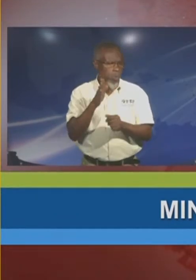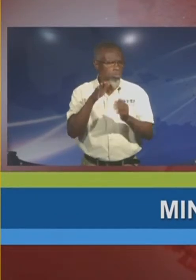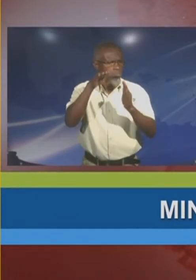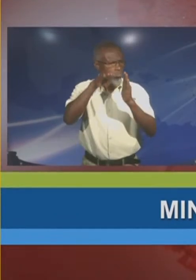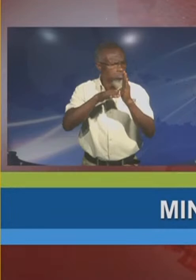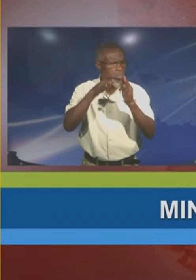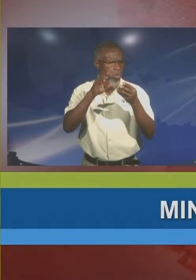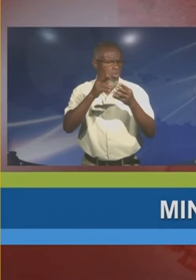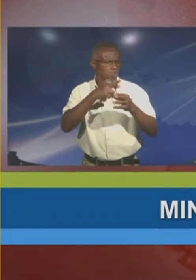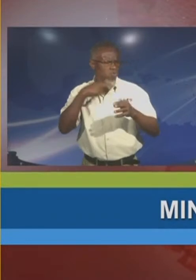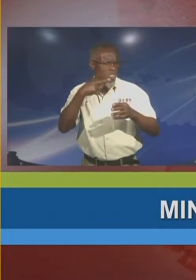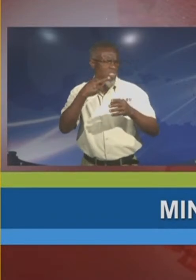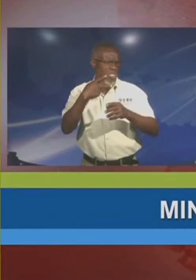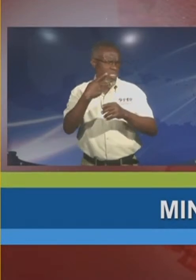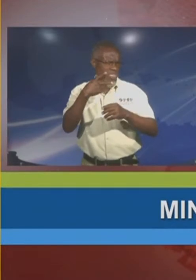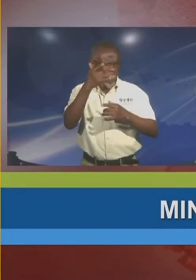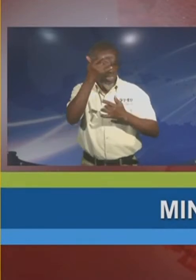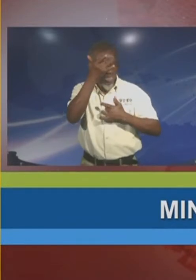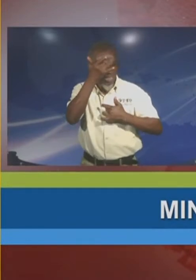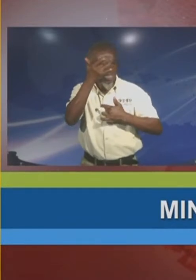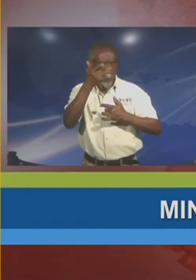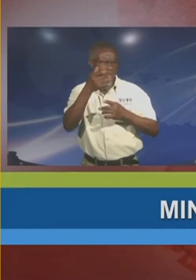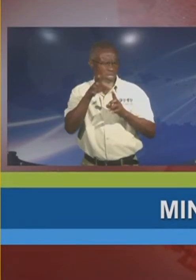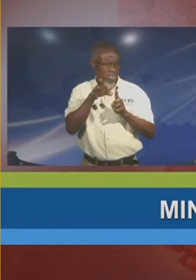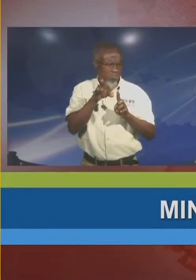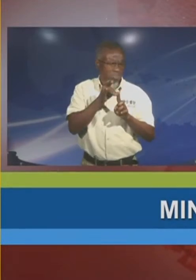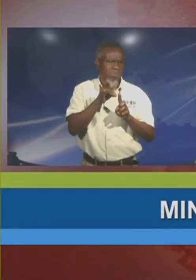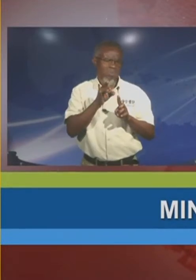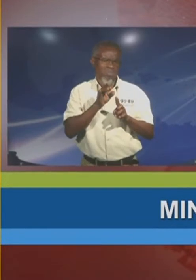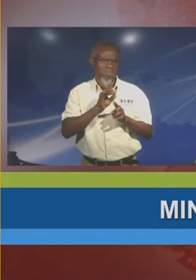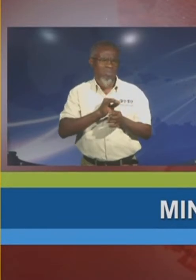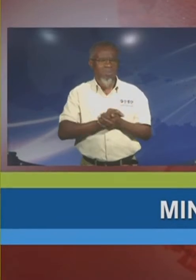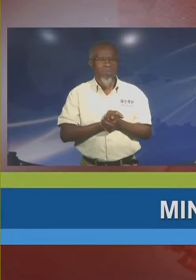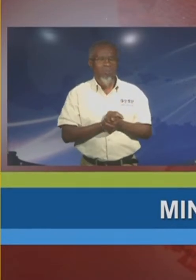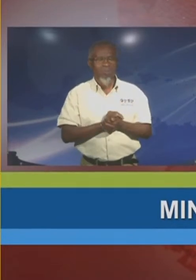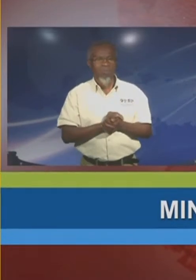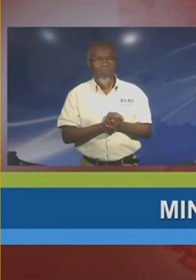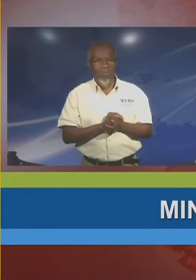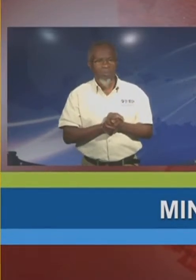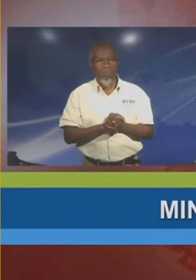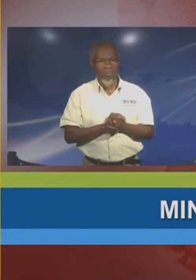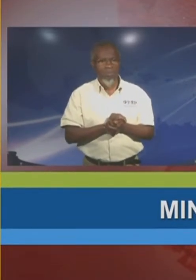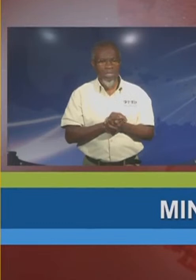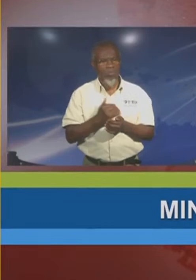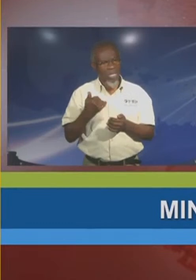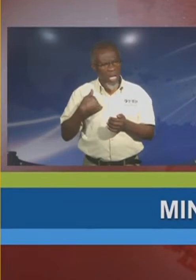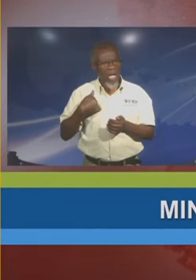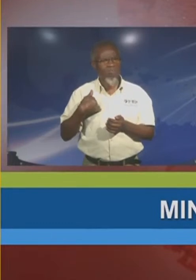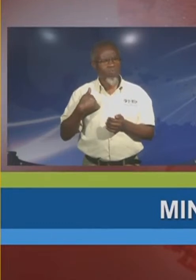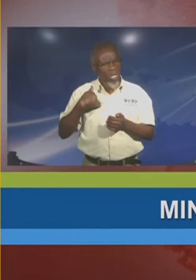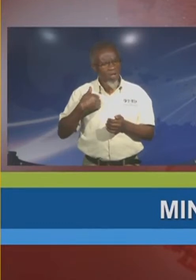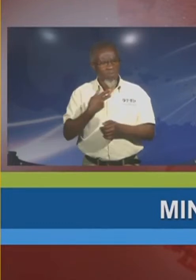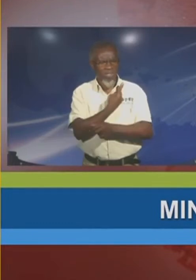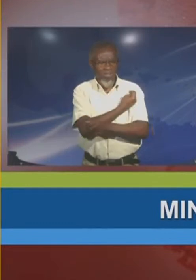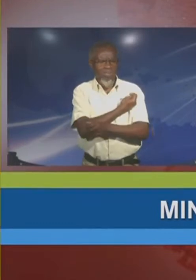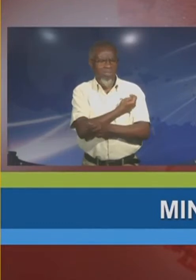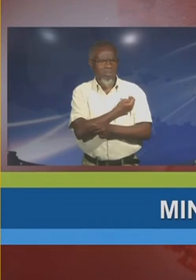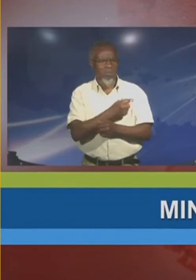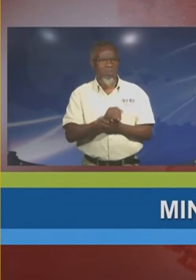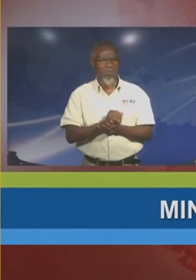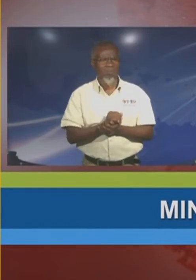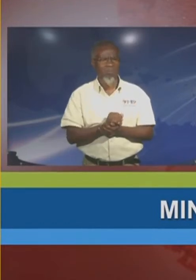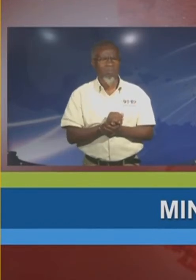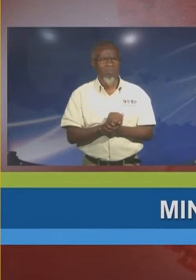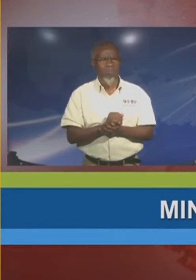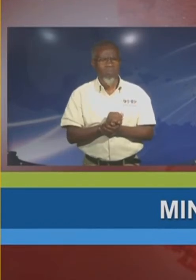comorbidities. And we continue to advocate for uptake of vaccination because vaccines are available. So without belaboring the point further,